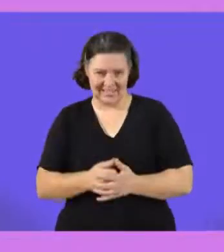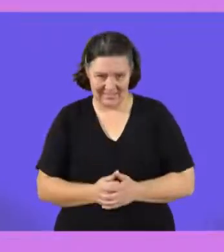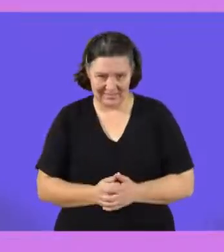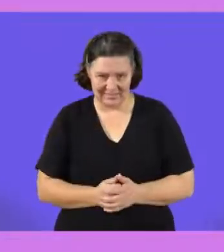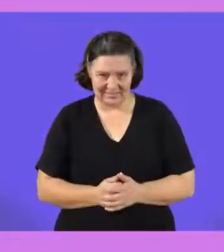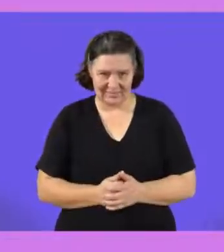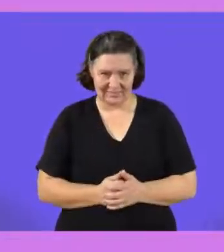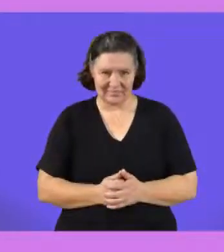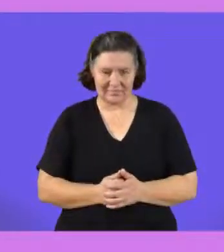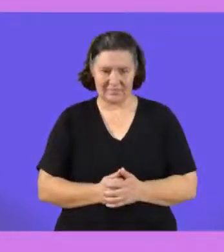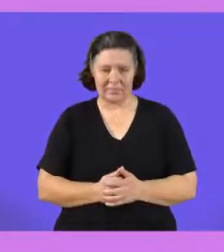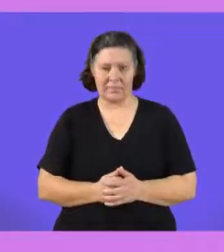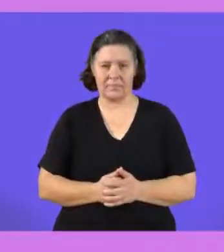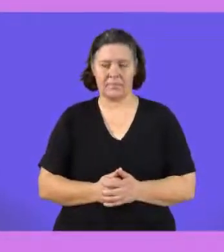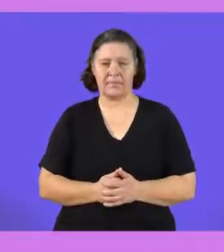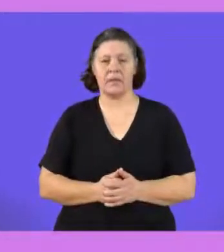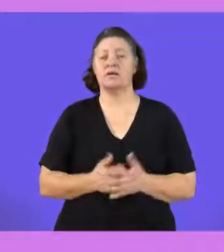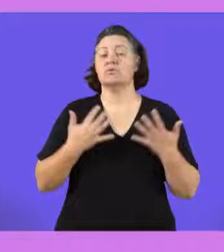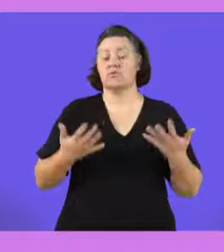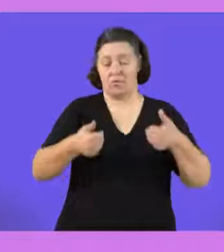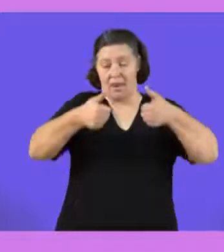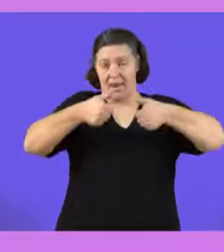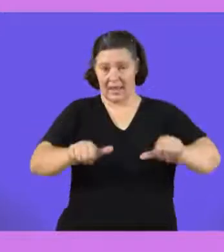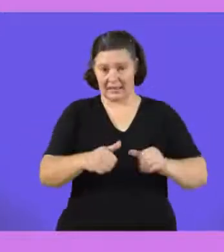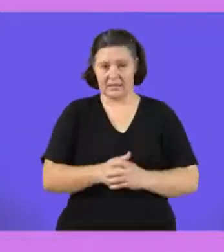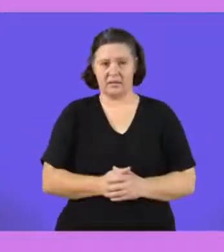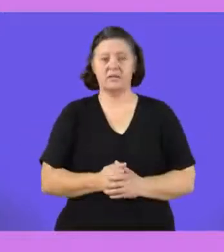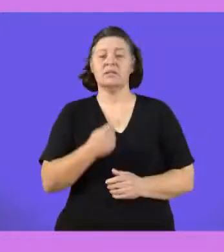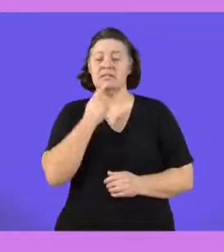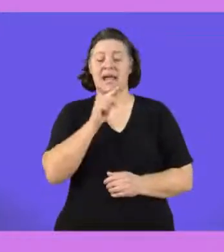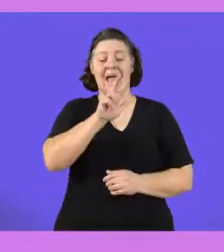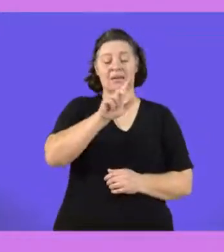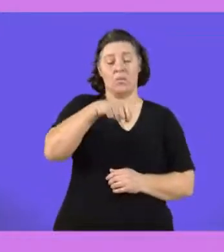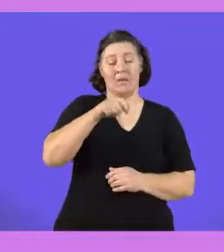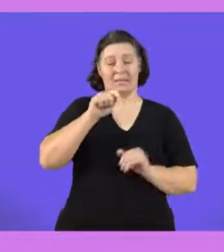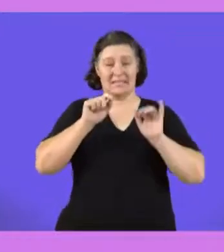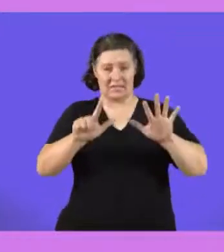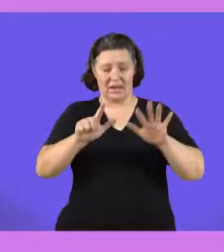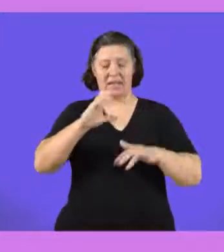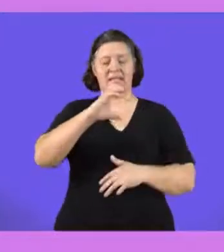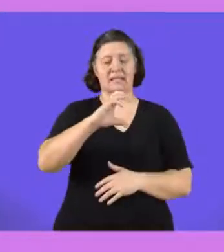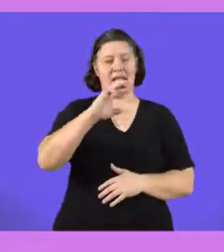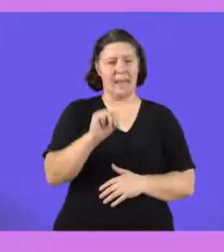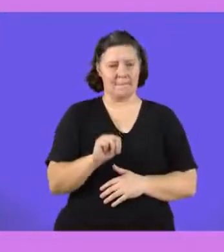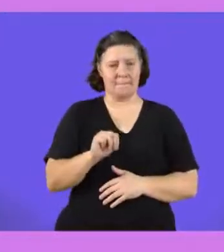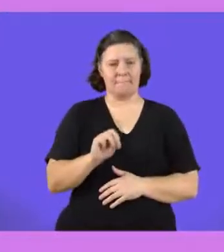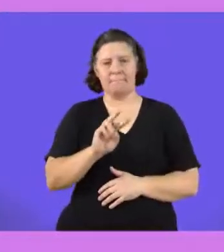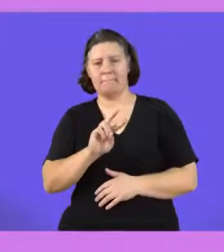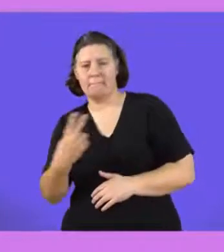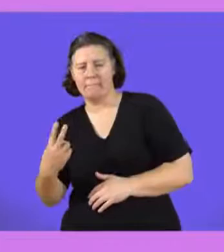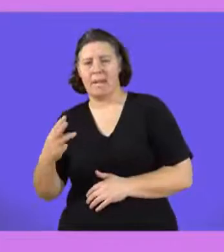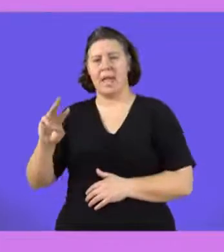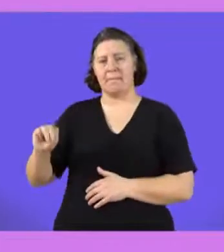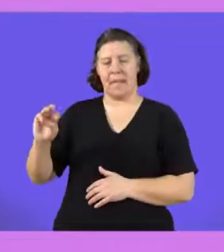5,000 millimeters. All right. Looking at the next sum, I said 8,7